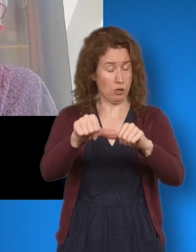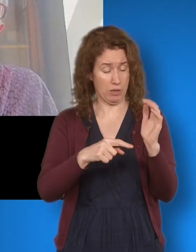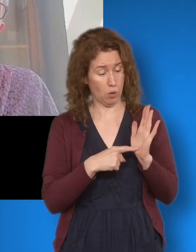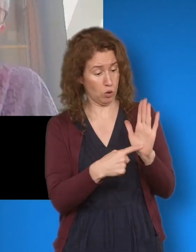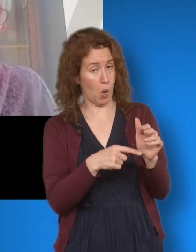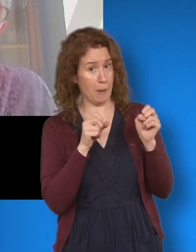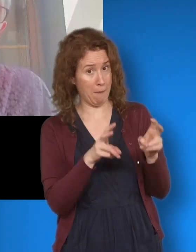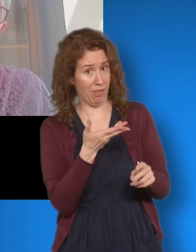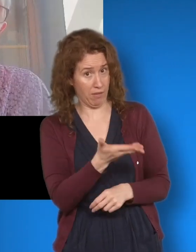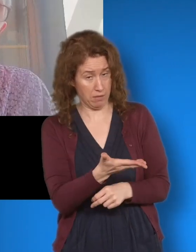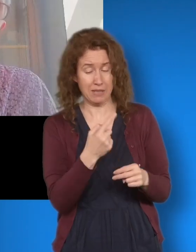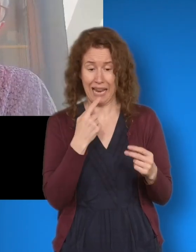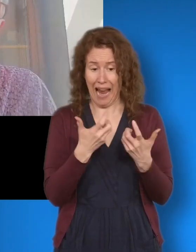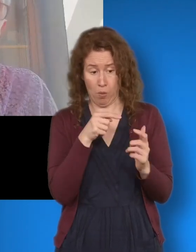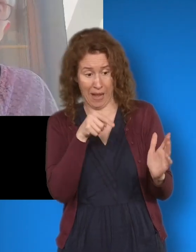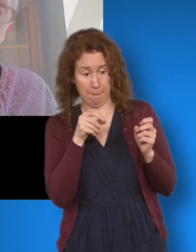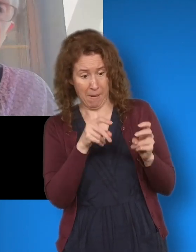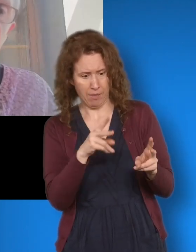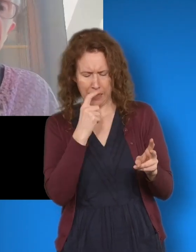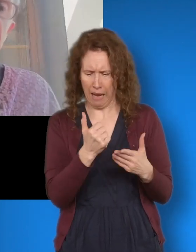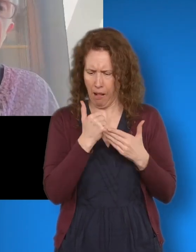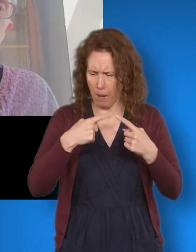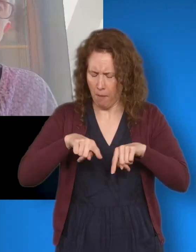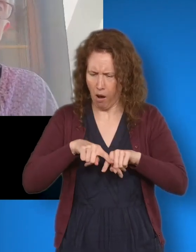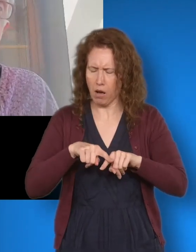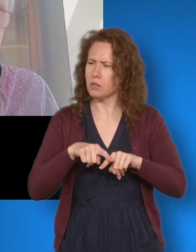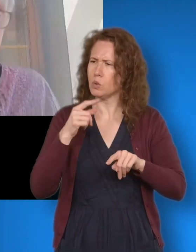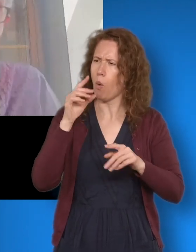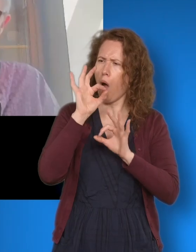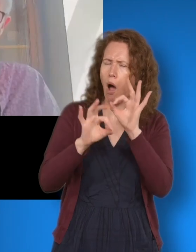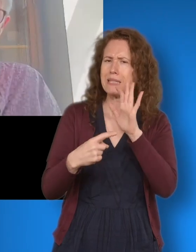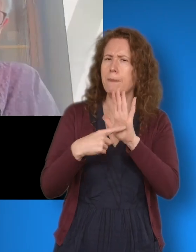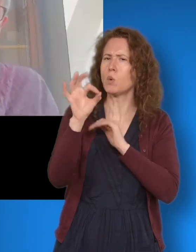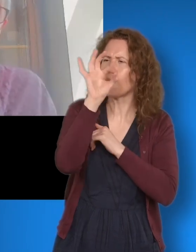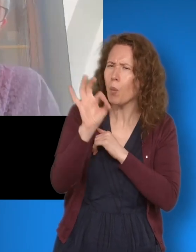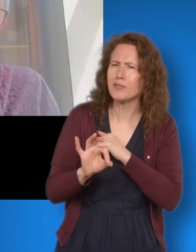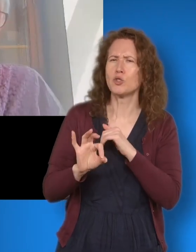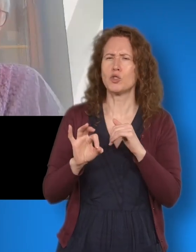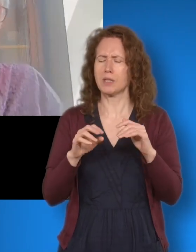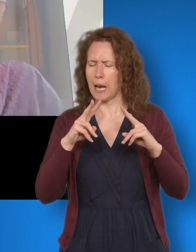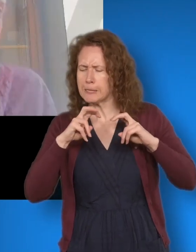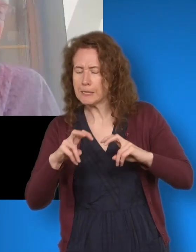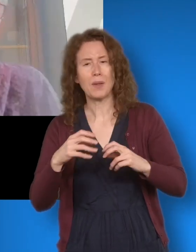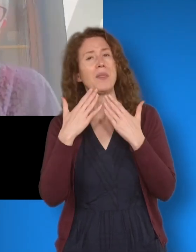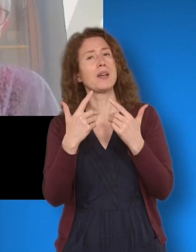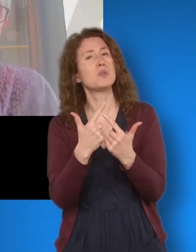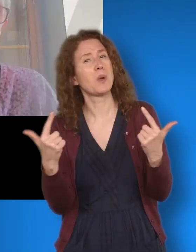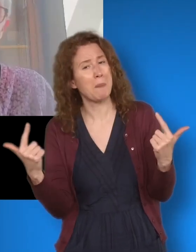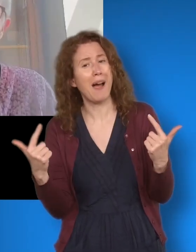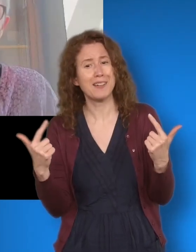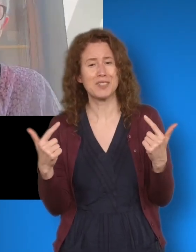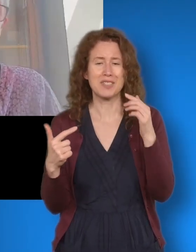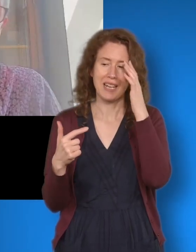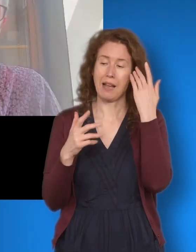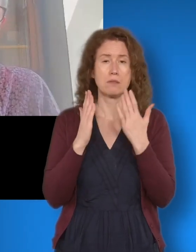answer and provoke us to ask some really important questions. So Yasi, thank you so much on behalf of the caucus,